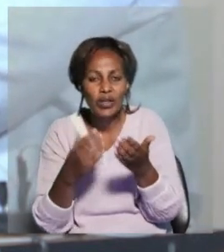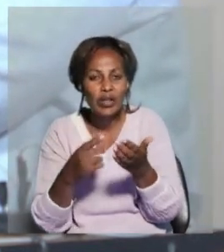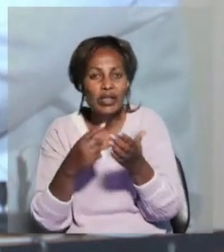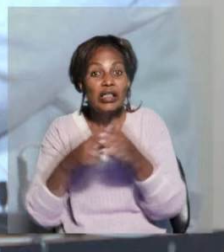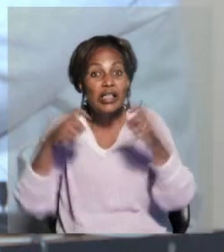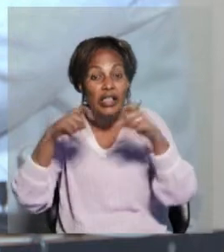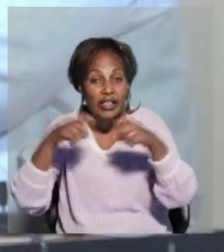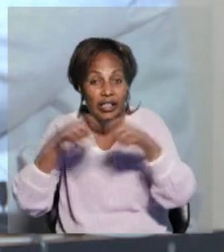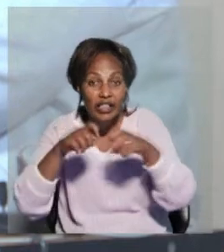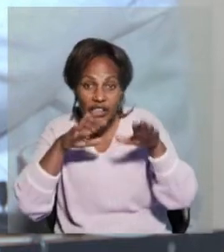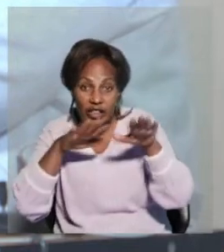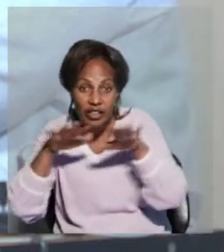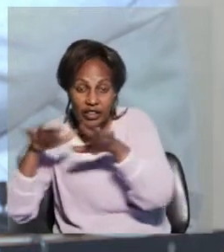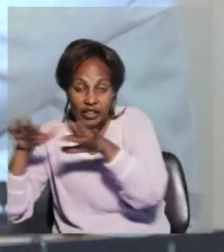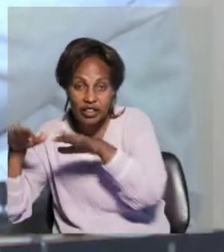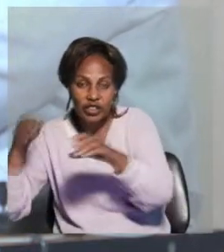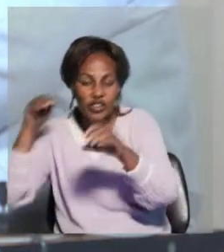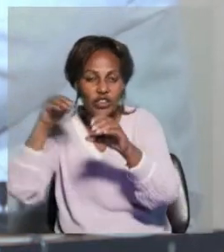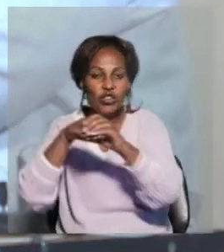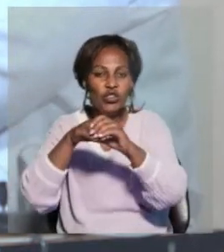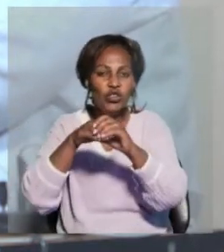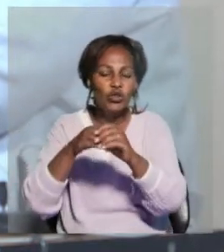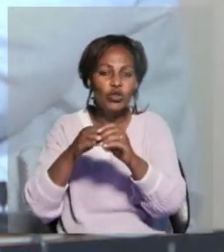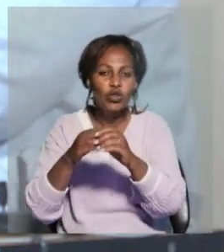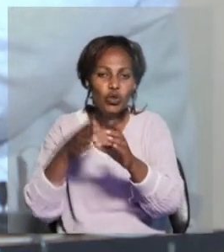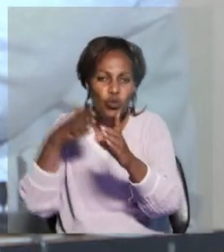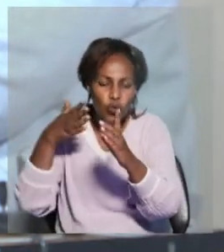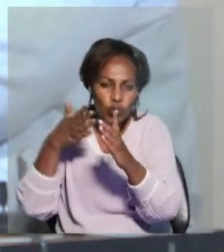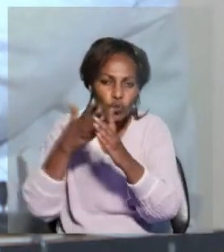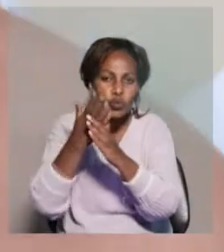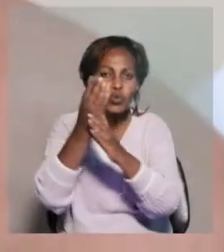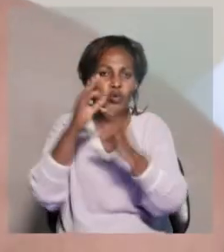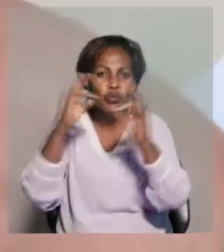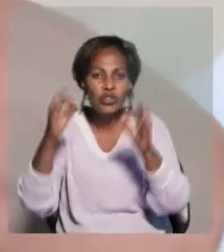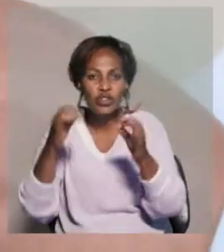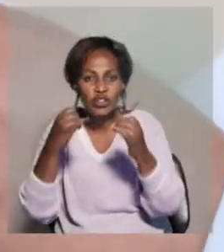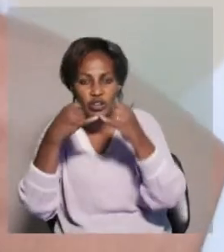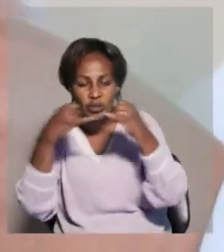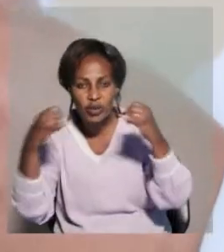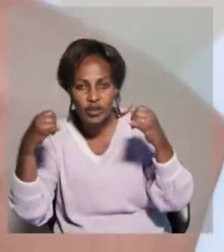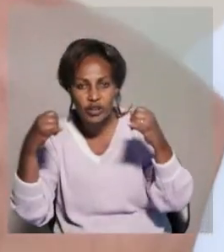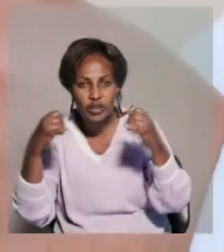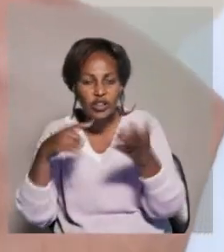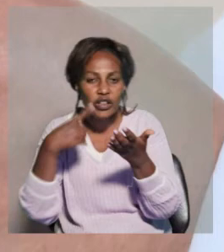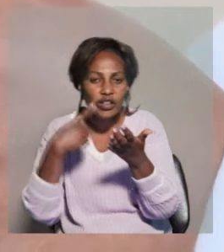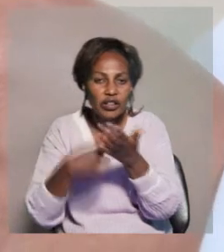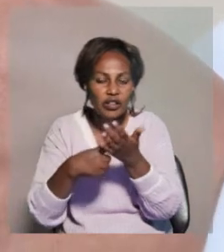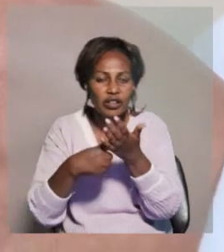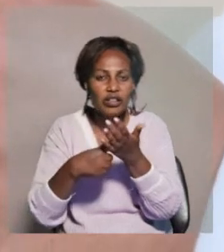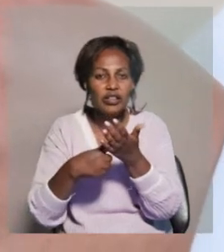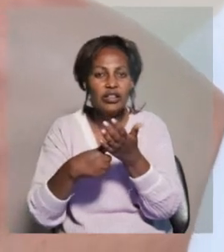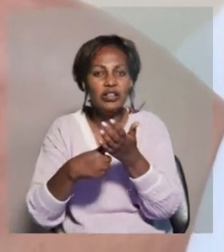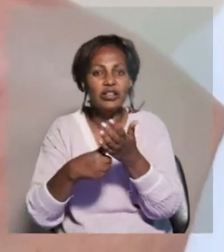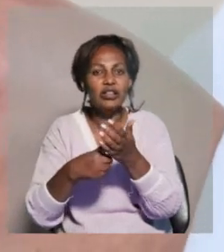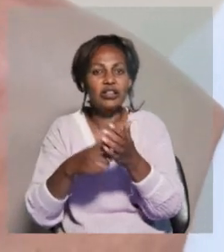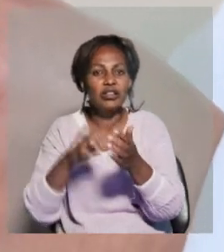Electric current enters into the lamp through these two terminals. Yeah. This electric